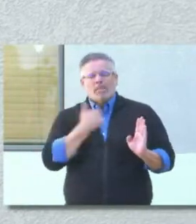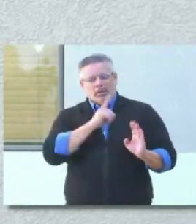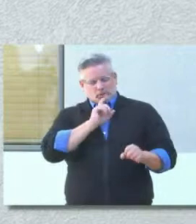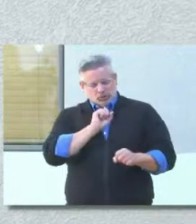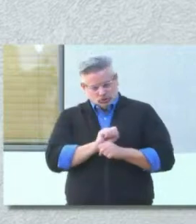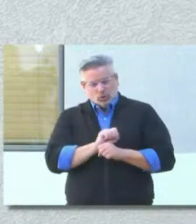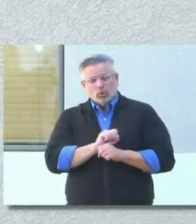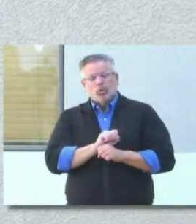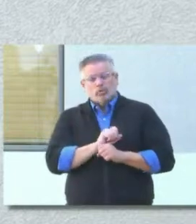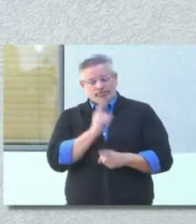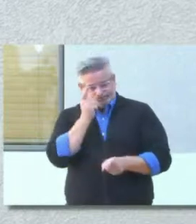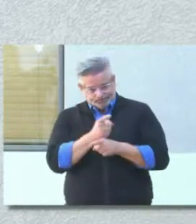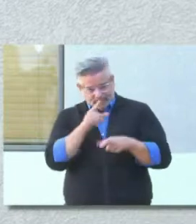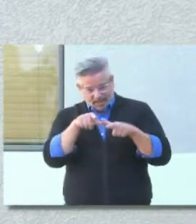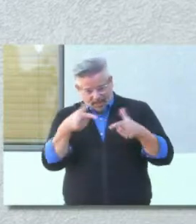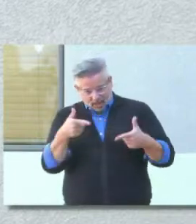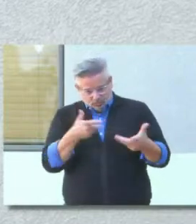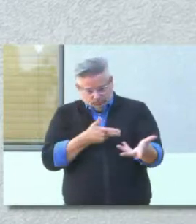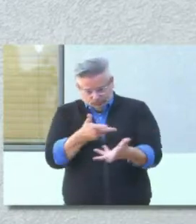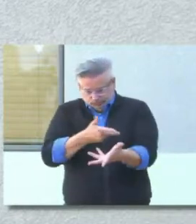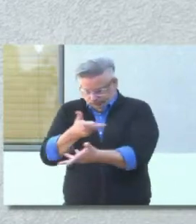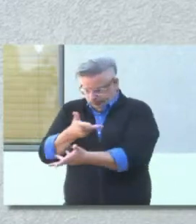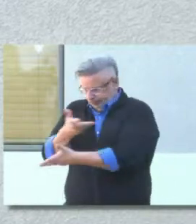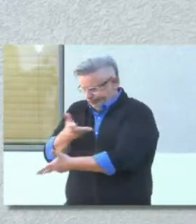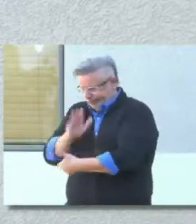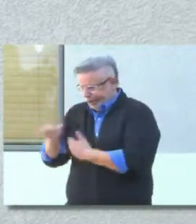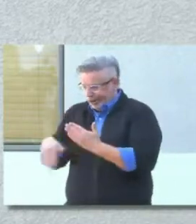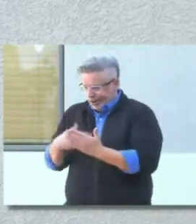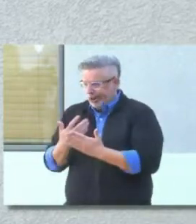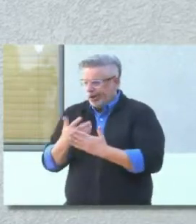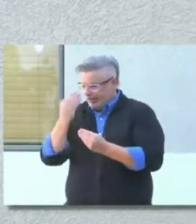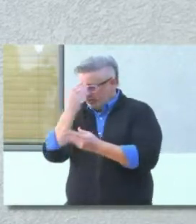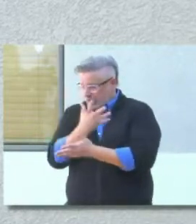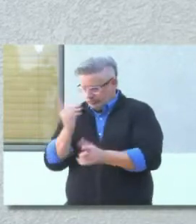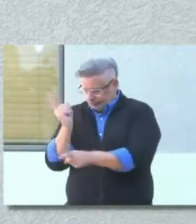getting in-language messages and all of the information out there. So